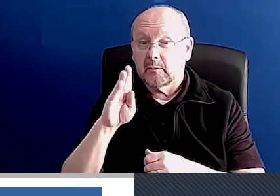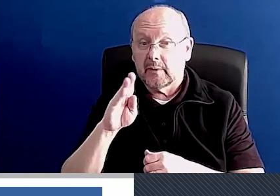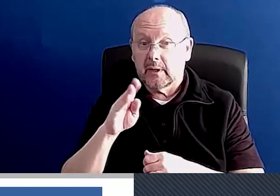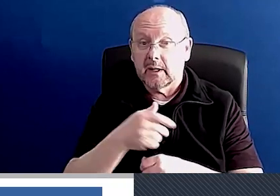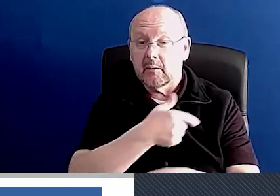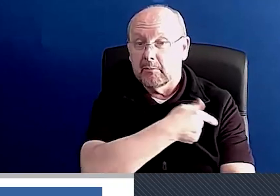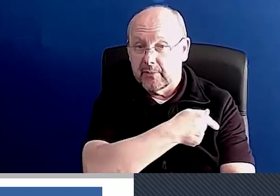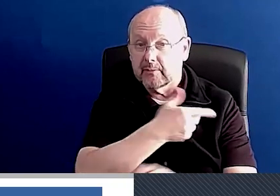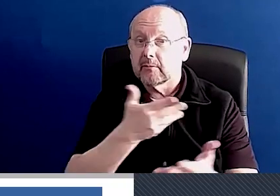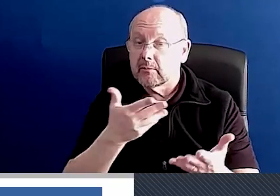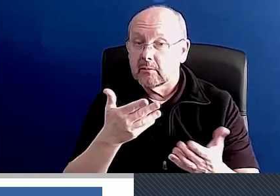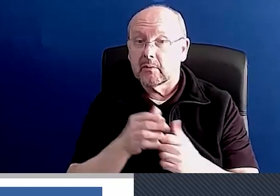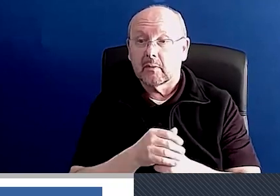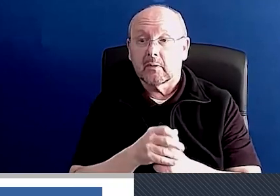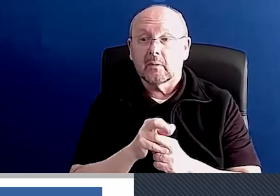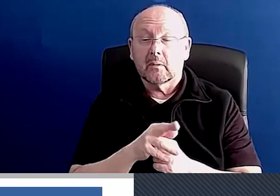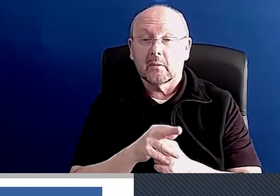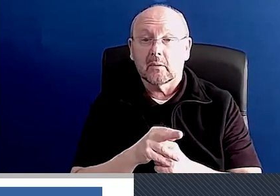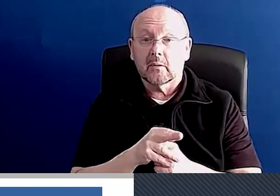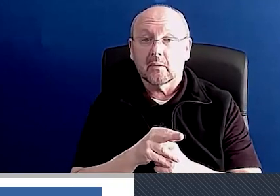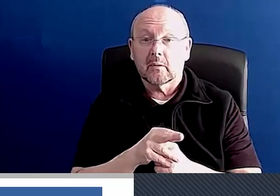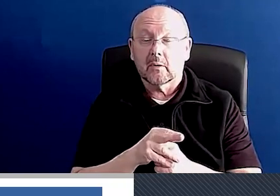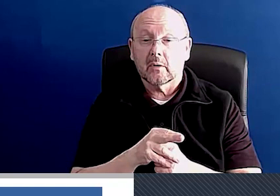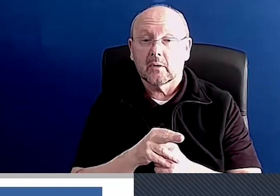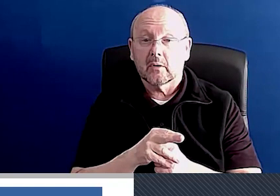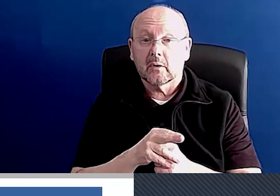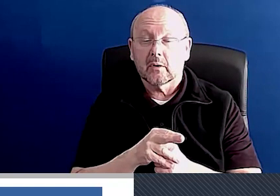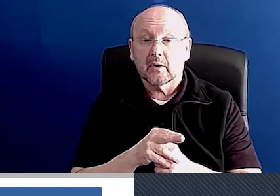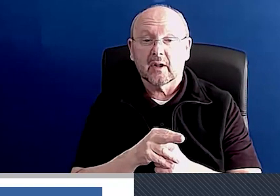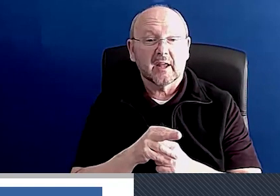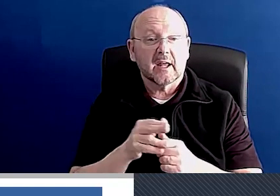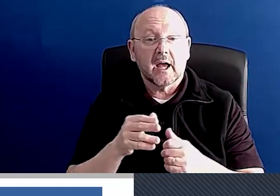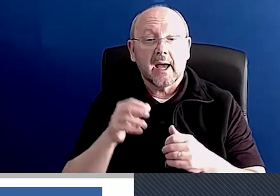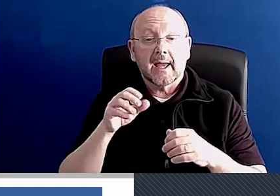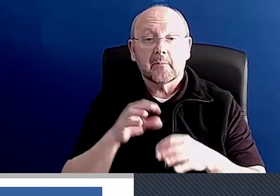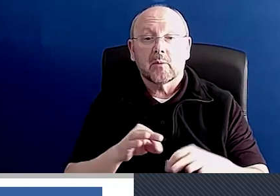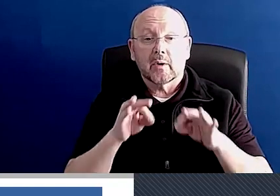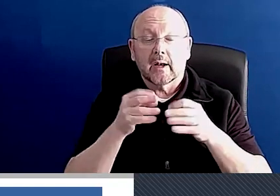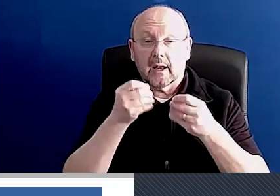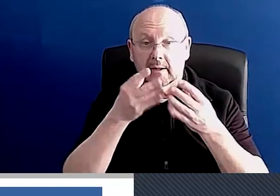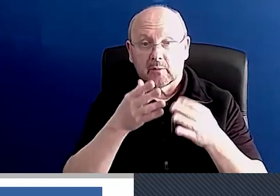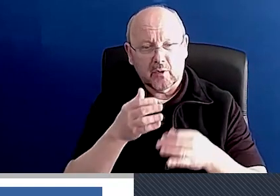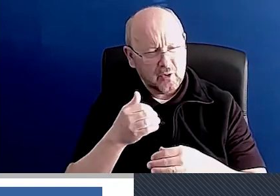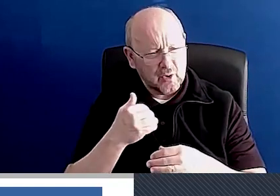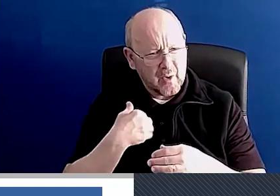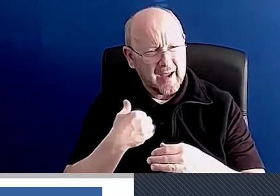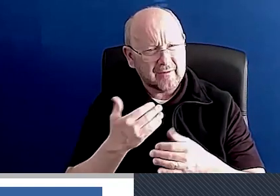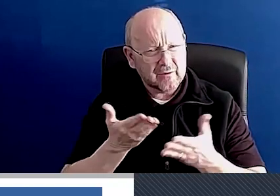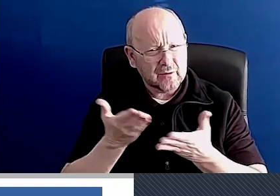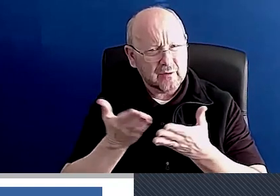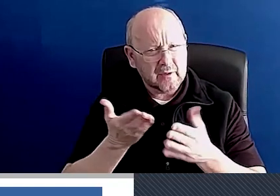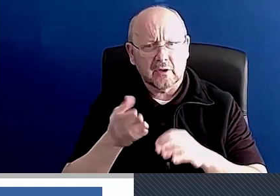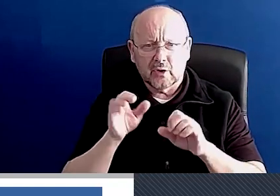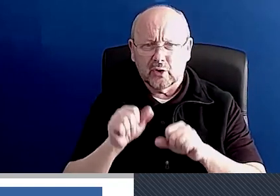there. But what I feel is always most important is letting them know you have access to psych services on campus. So if maybe